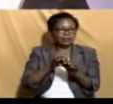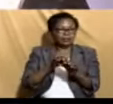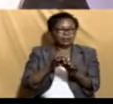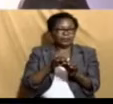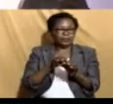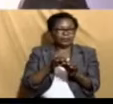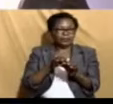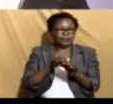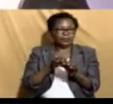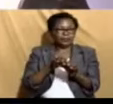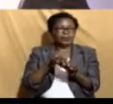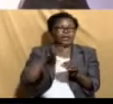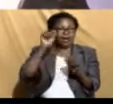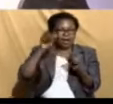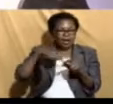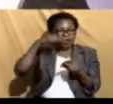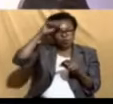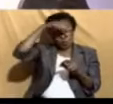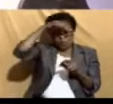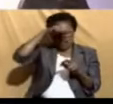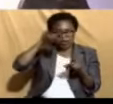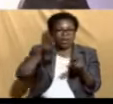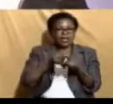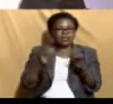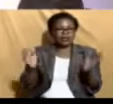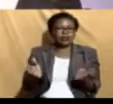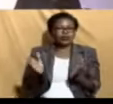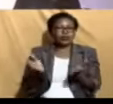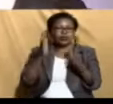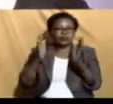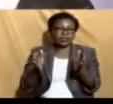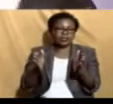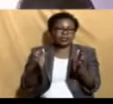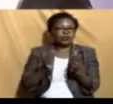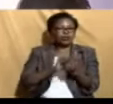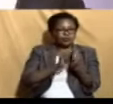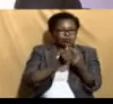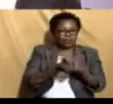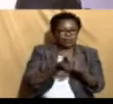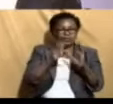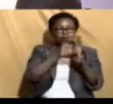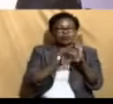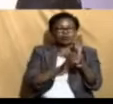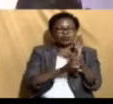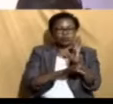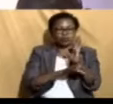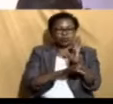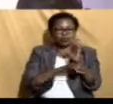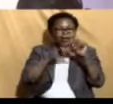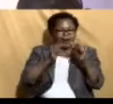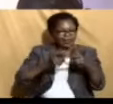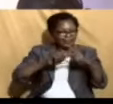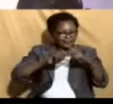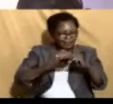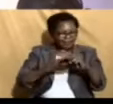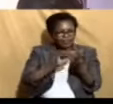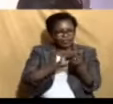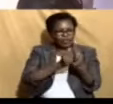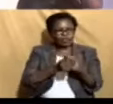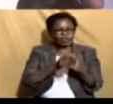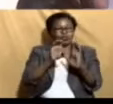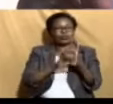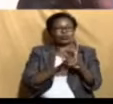the Constitution should qualify as a promoter and would therefore be said to have initiated an amendment to the